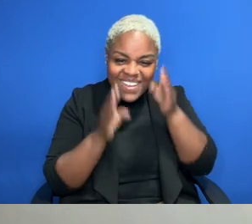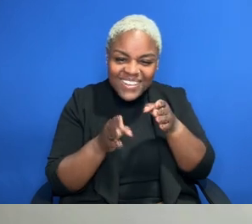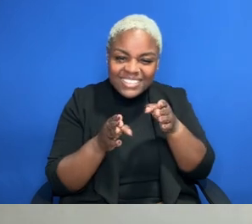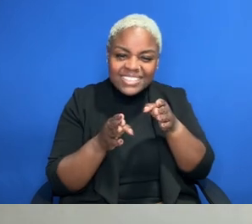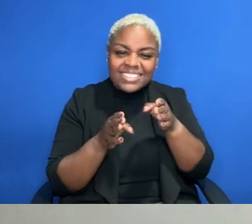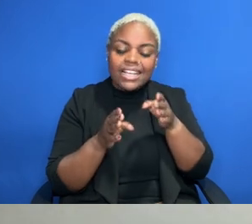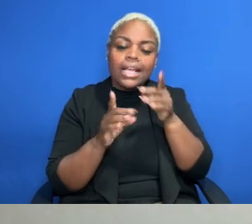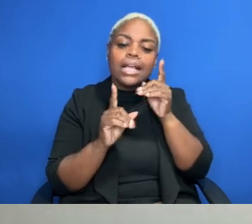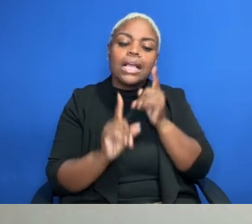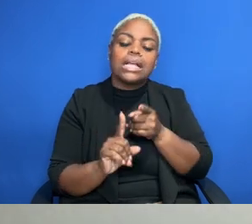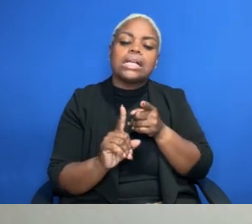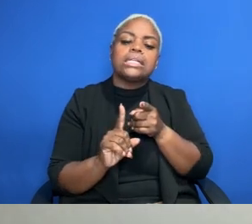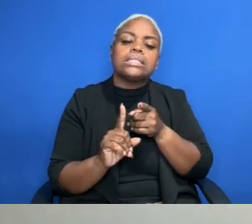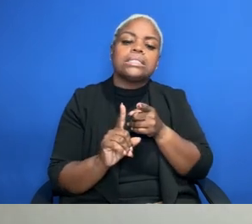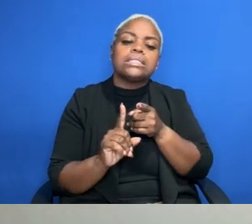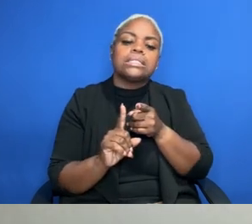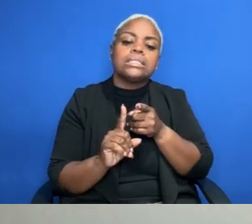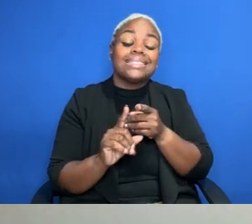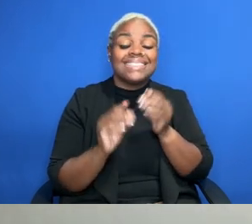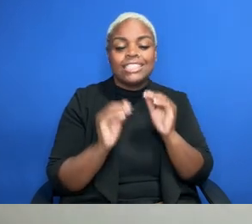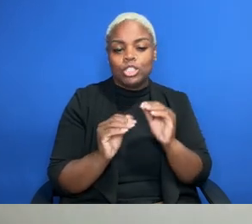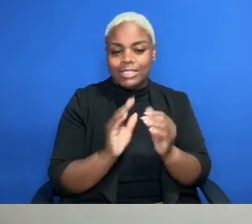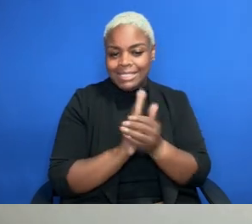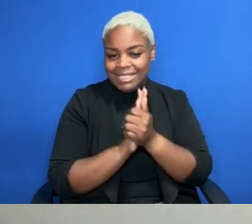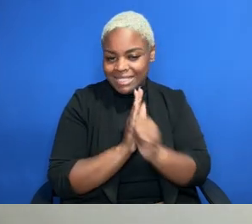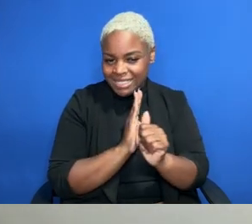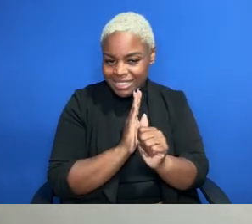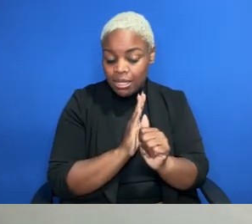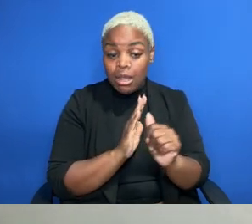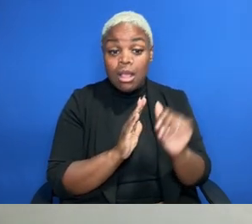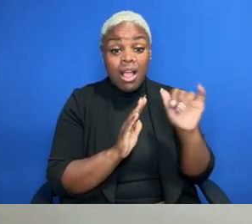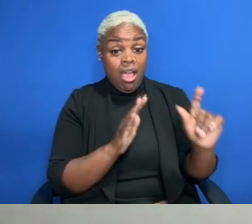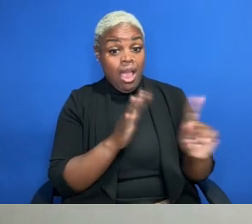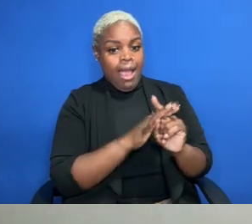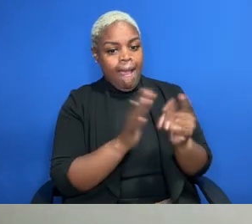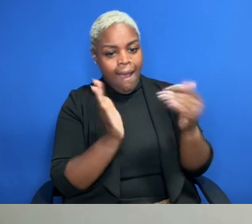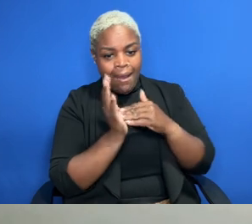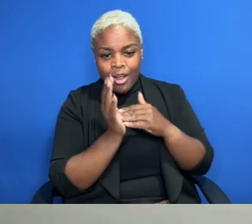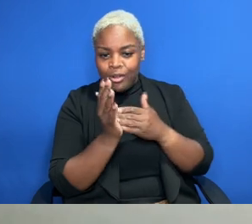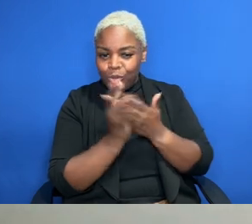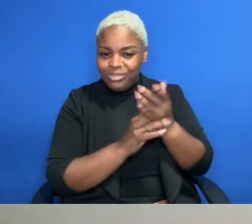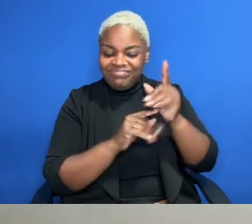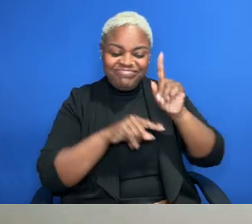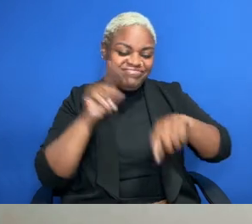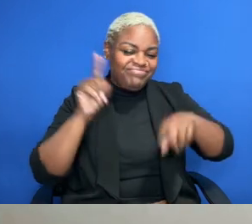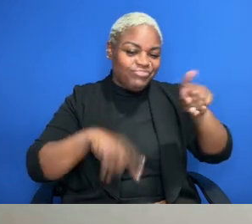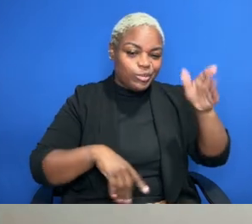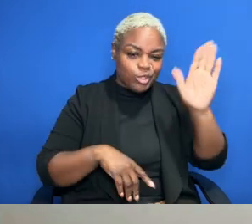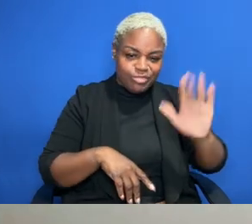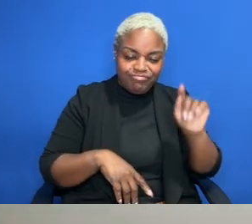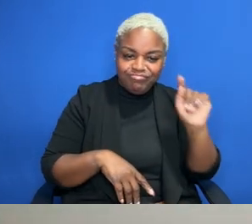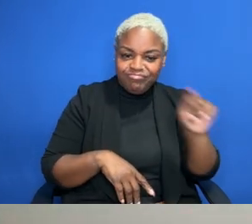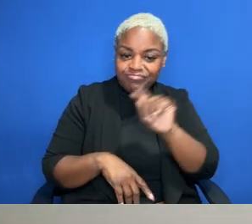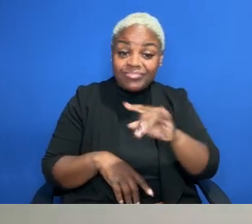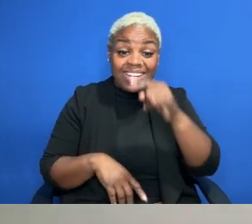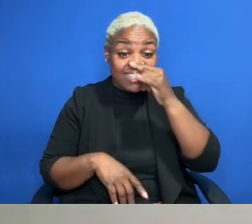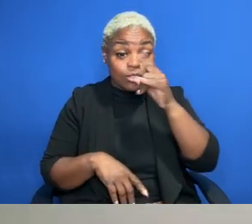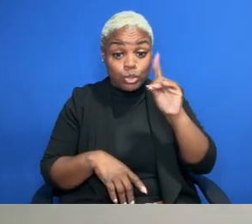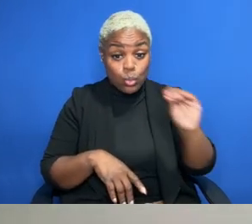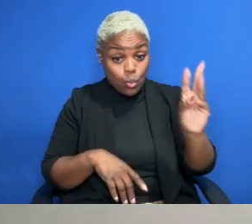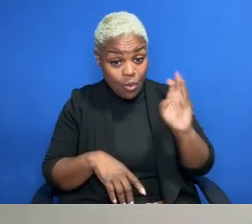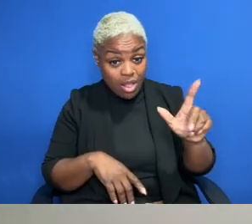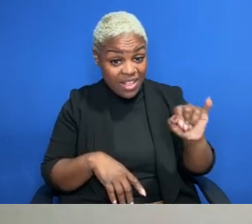end by saying that the focus is on teaching skills. That came out again through a variety of the